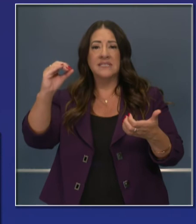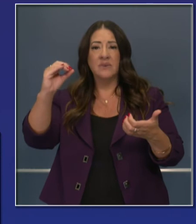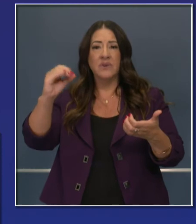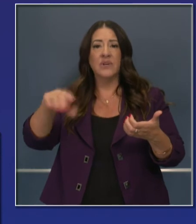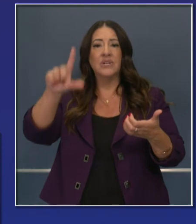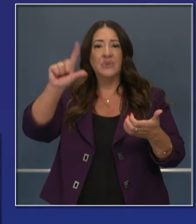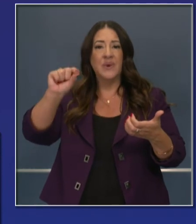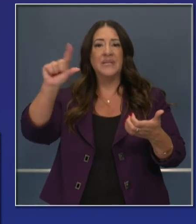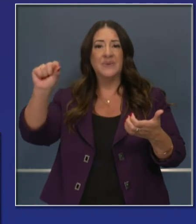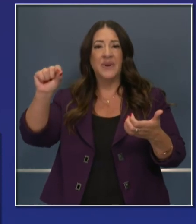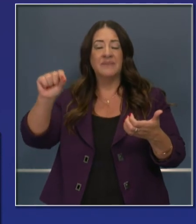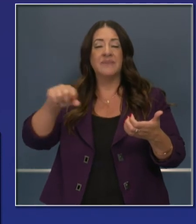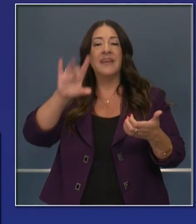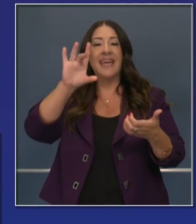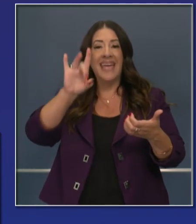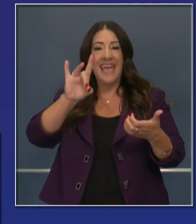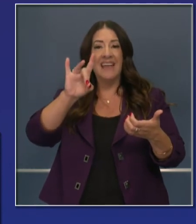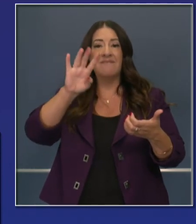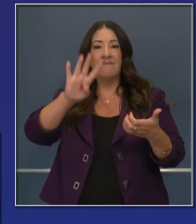844-330-2020,